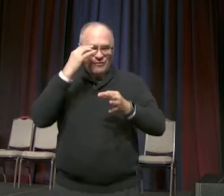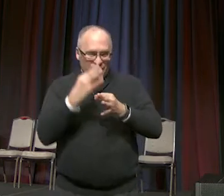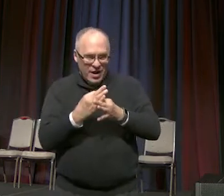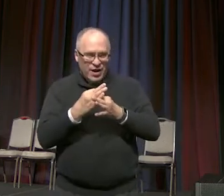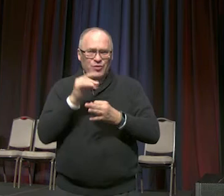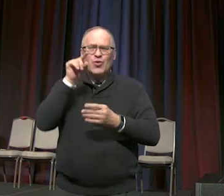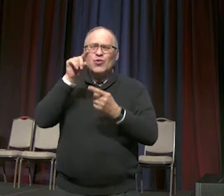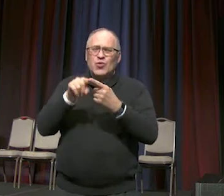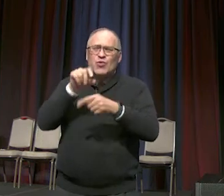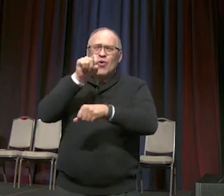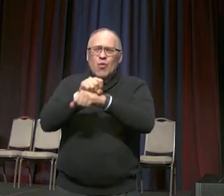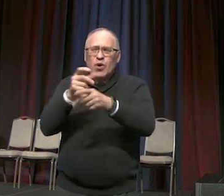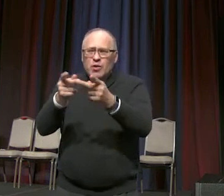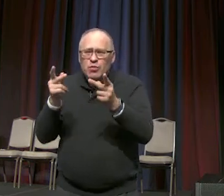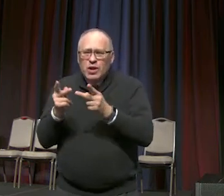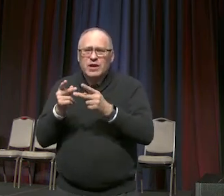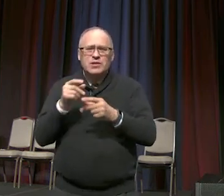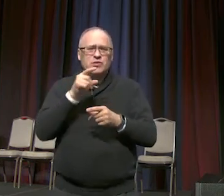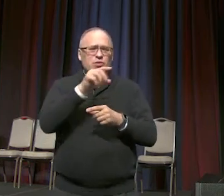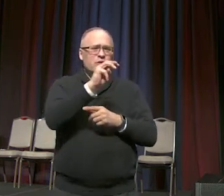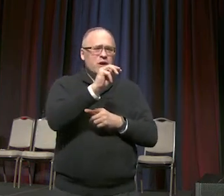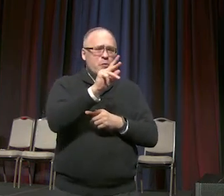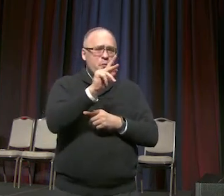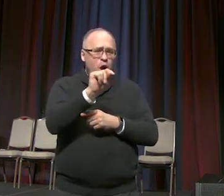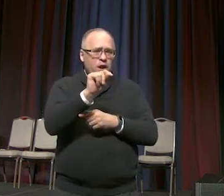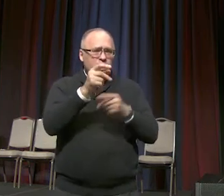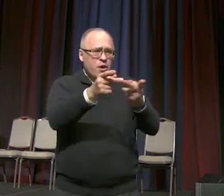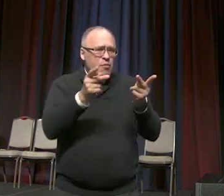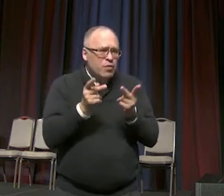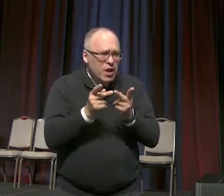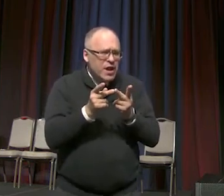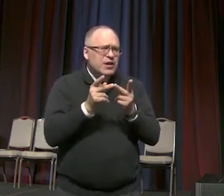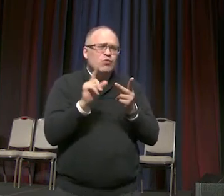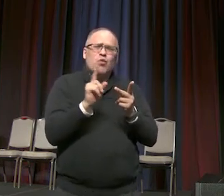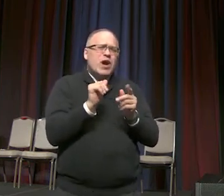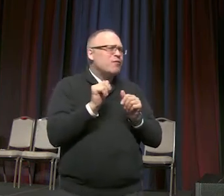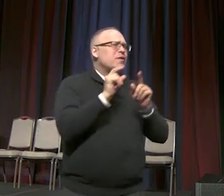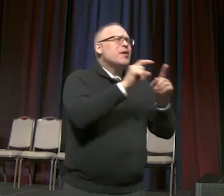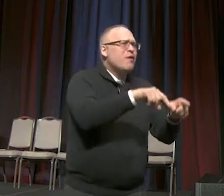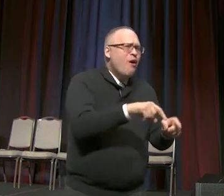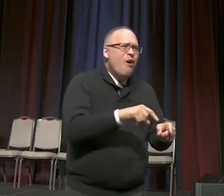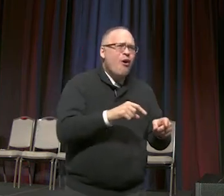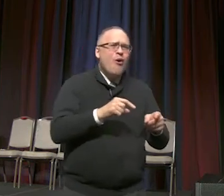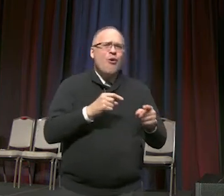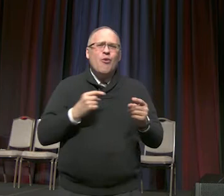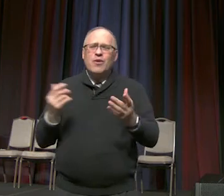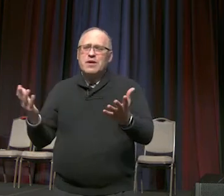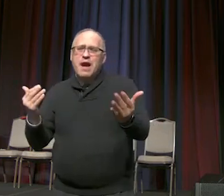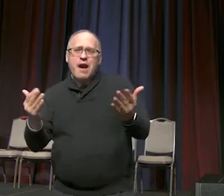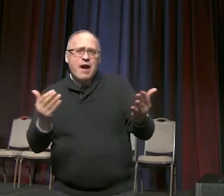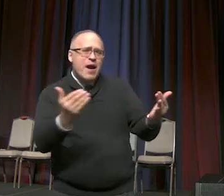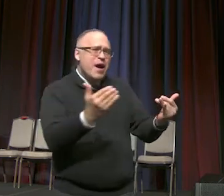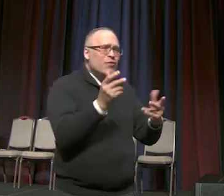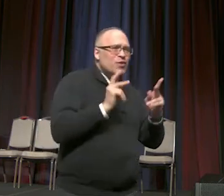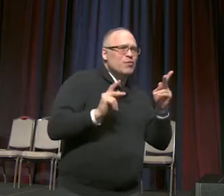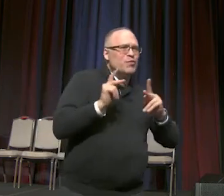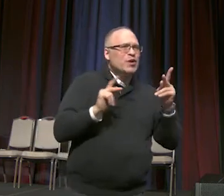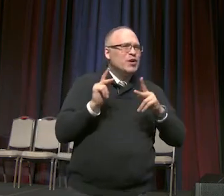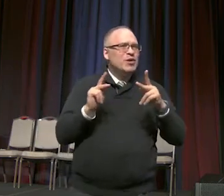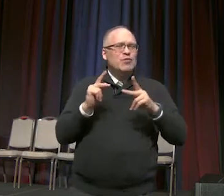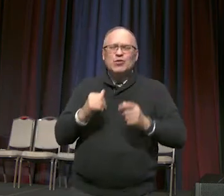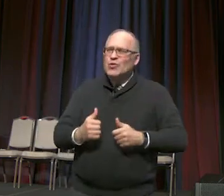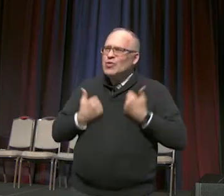workplace, into the marketplace, wherever they go, gathering people and helping them to live